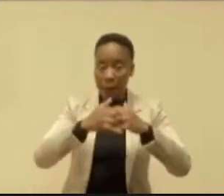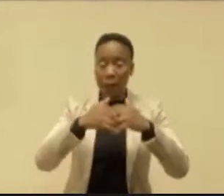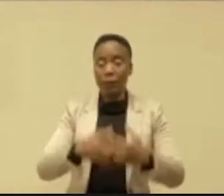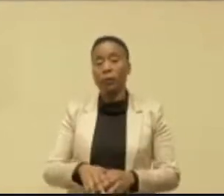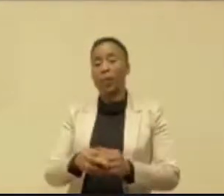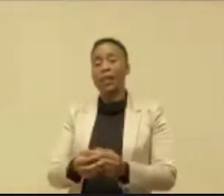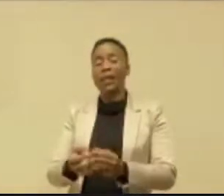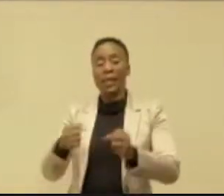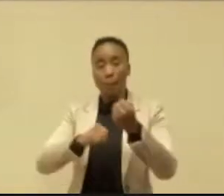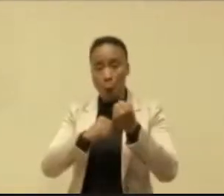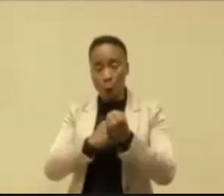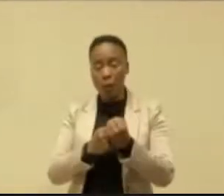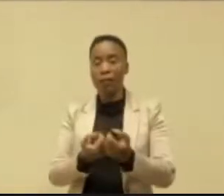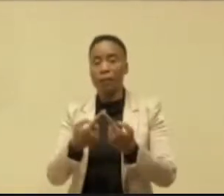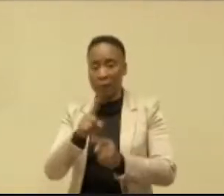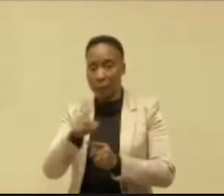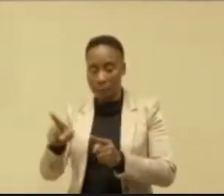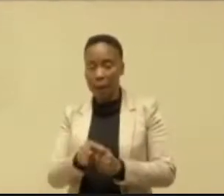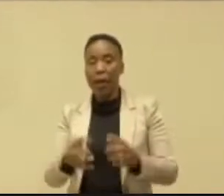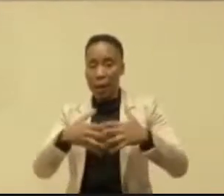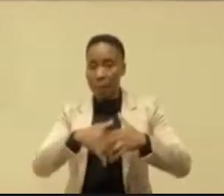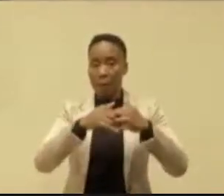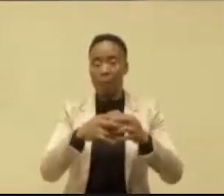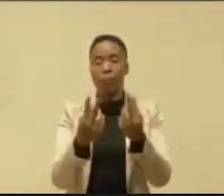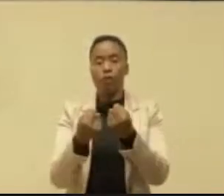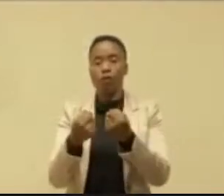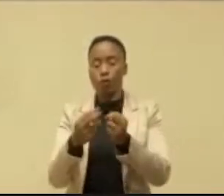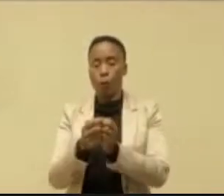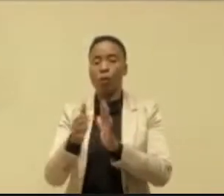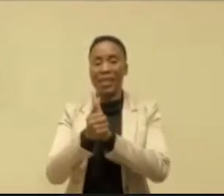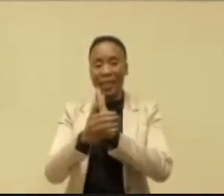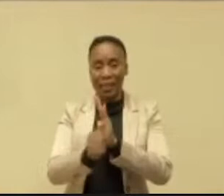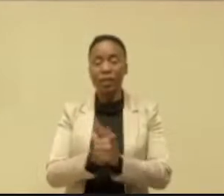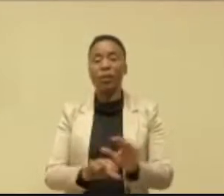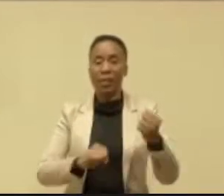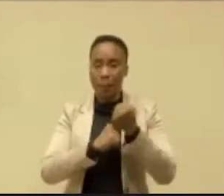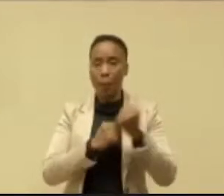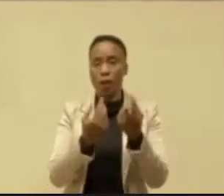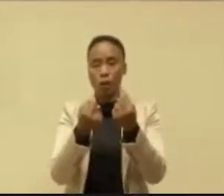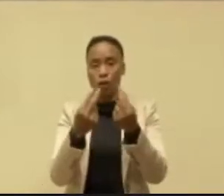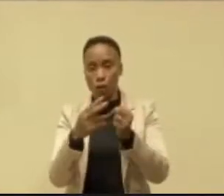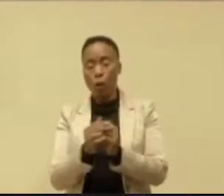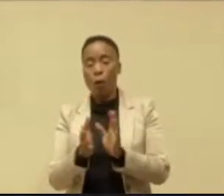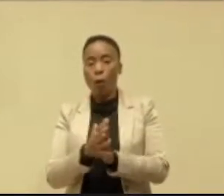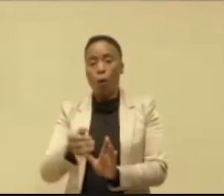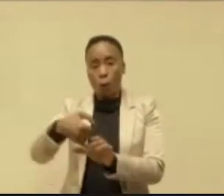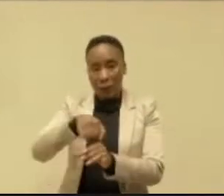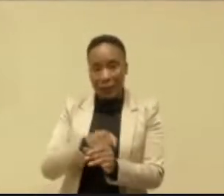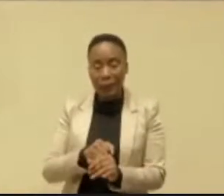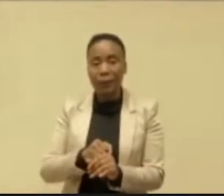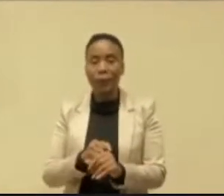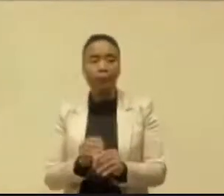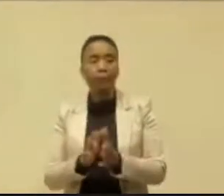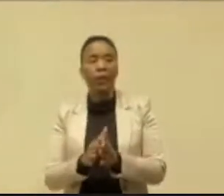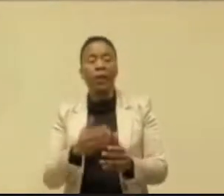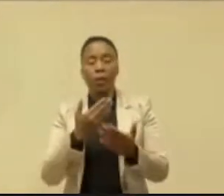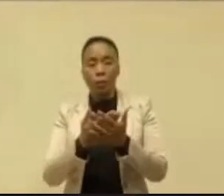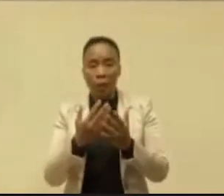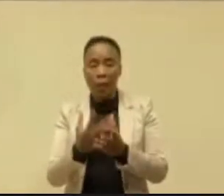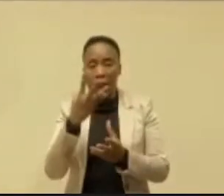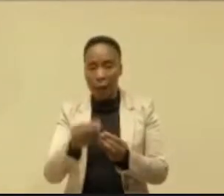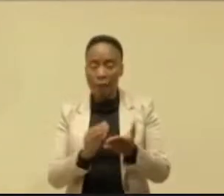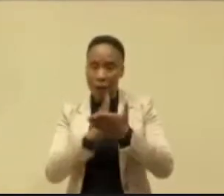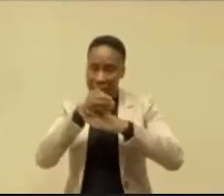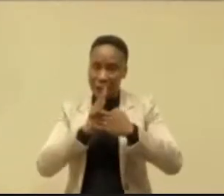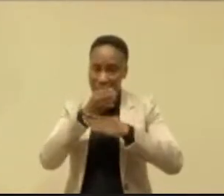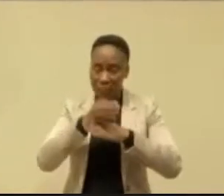implementation of new skills to support new interventions facilitates appropriate manufacturing technologies